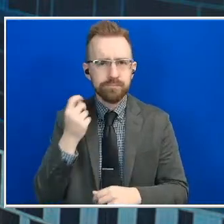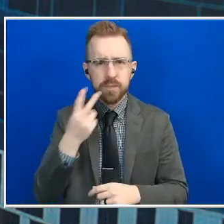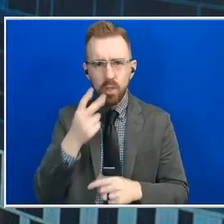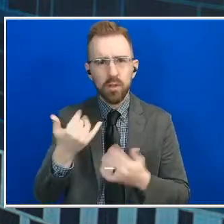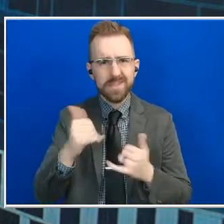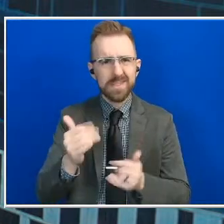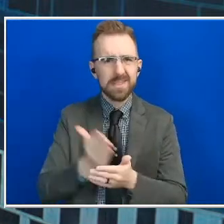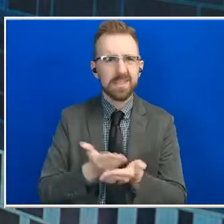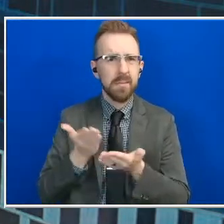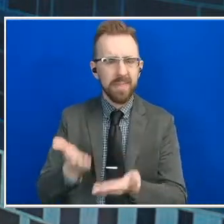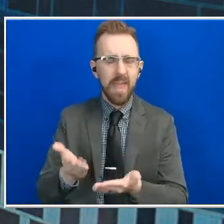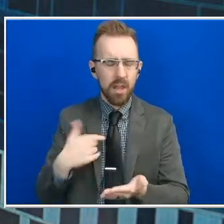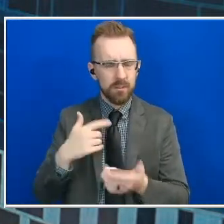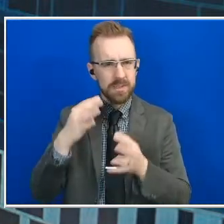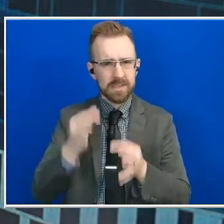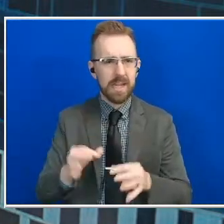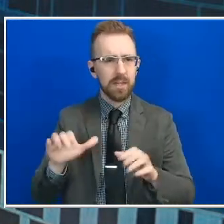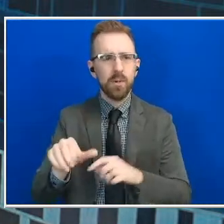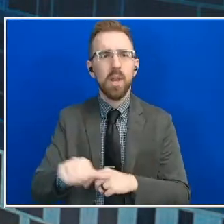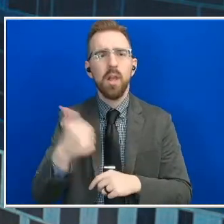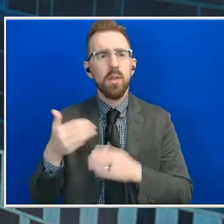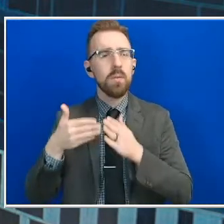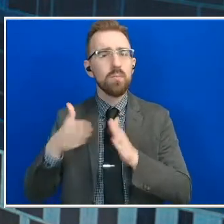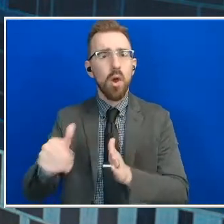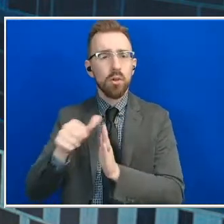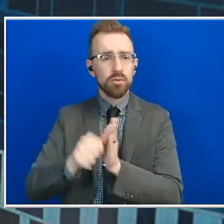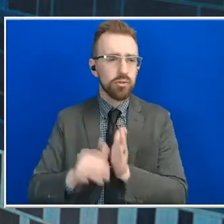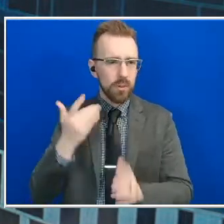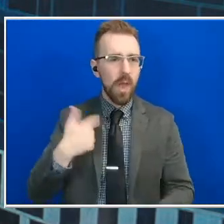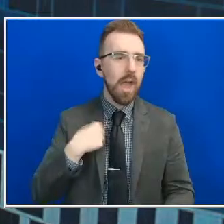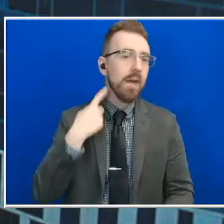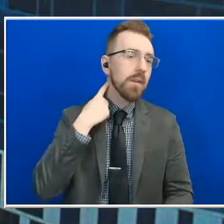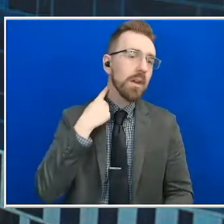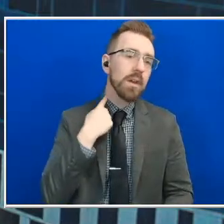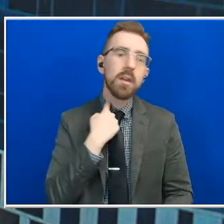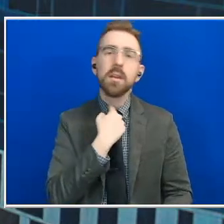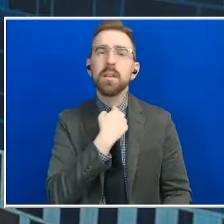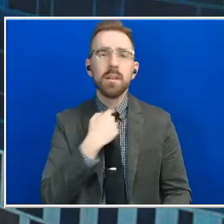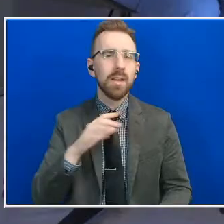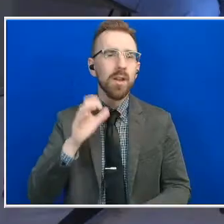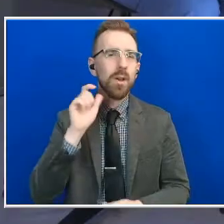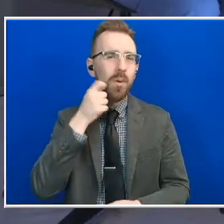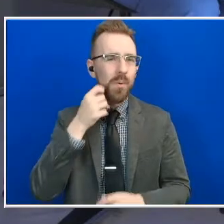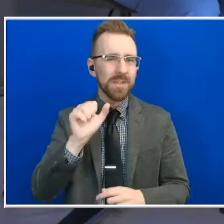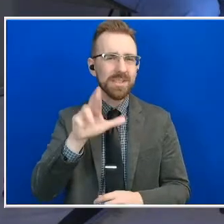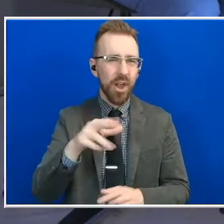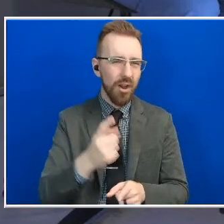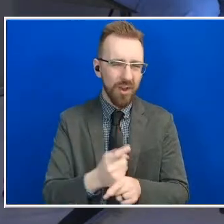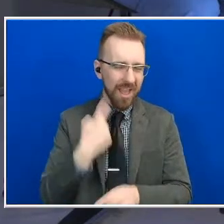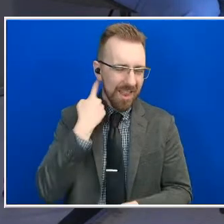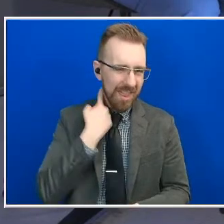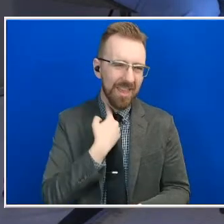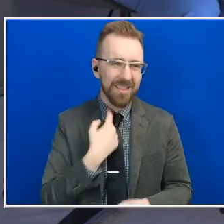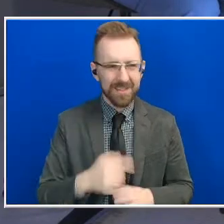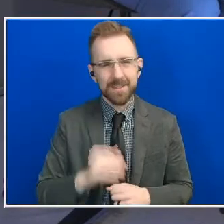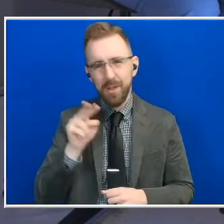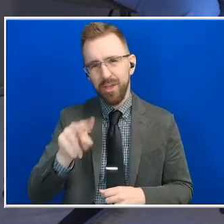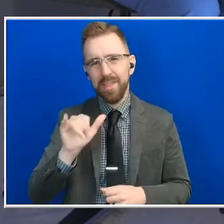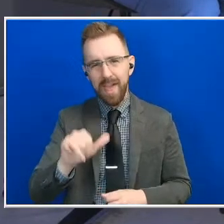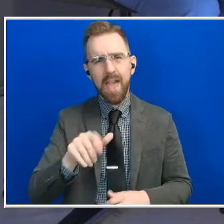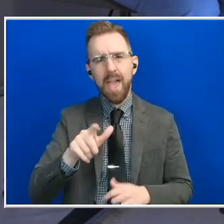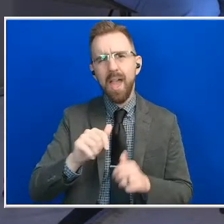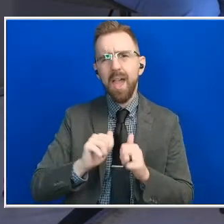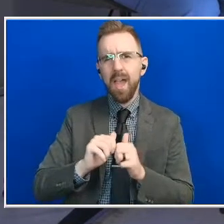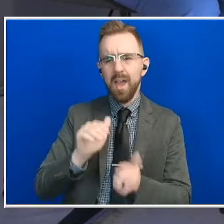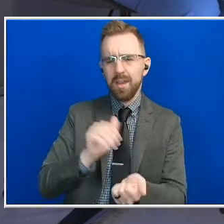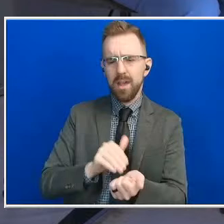we decided to do another broader surgery, and that's why I have my cool scar going all the way up to my neck on the other side. We're going to look at that here in just a second. Dr. Buchek, how often does